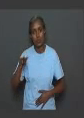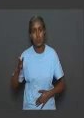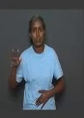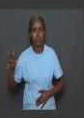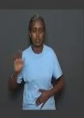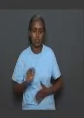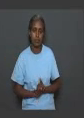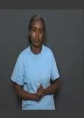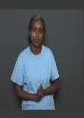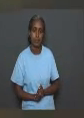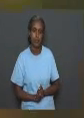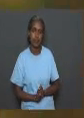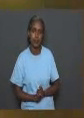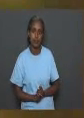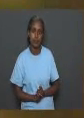-23.